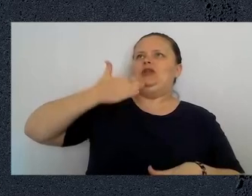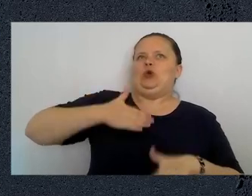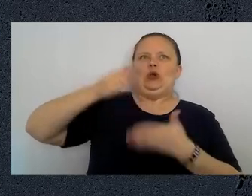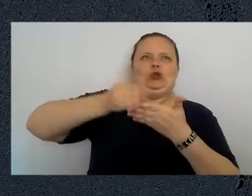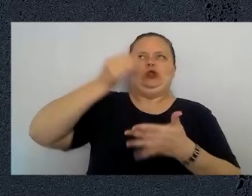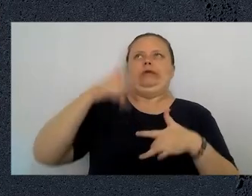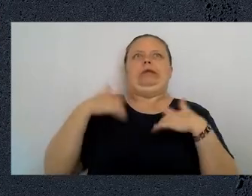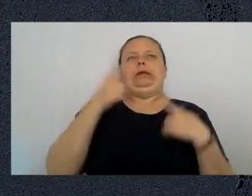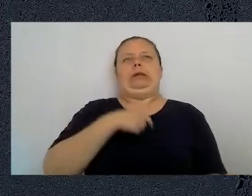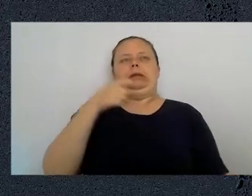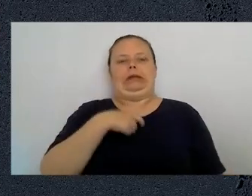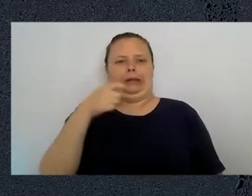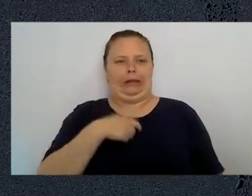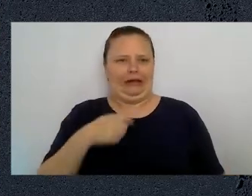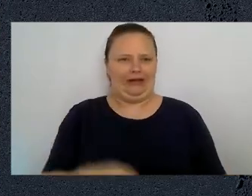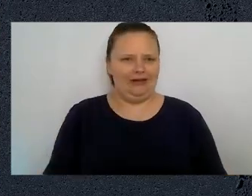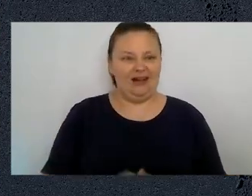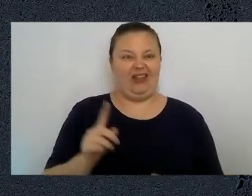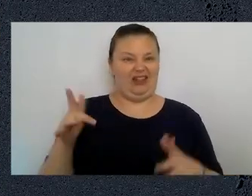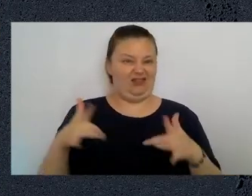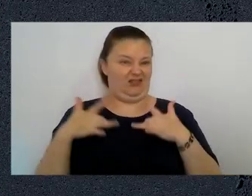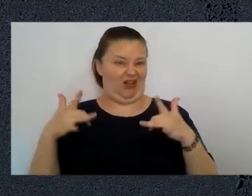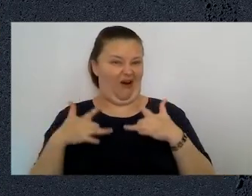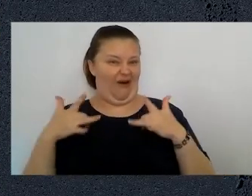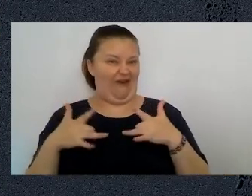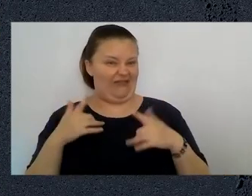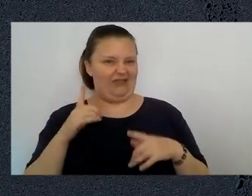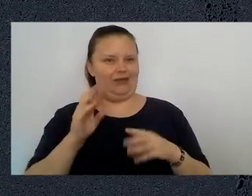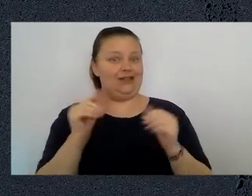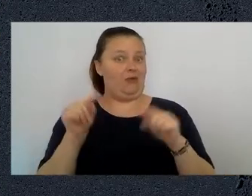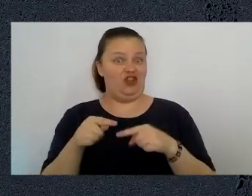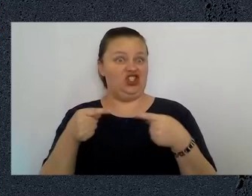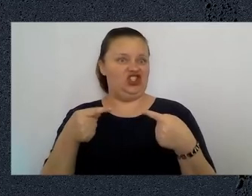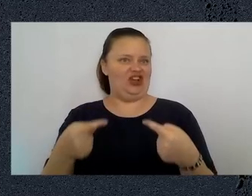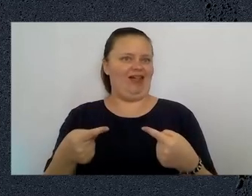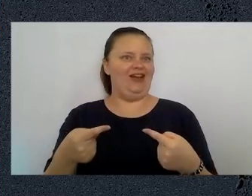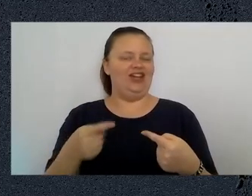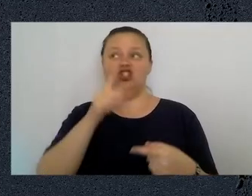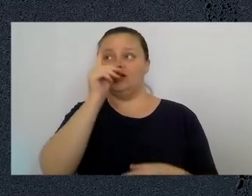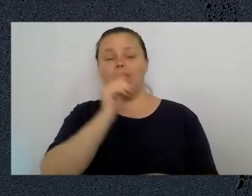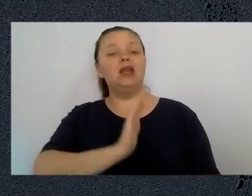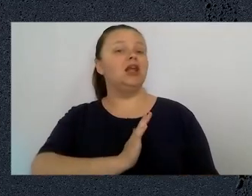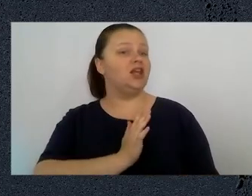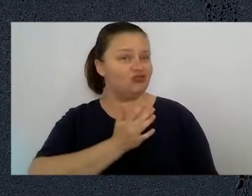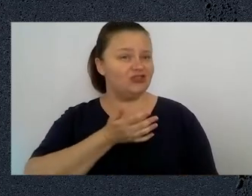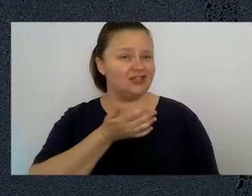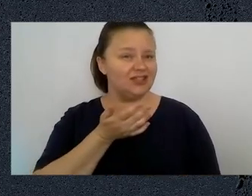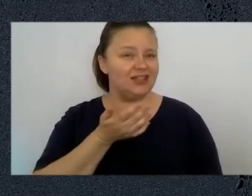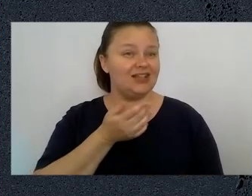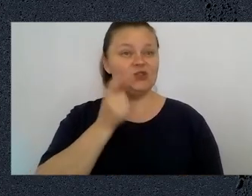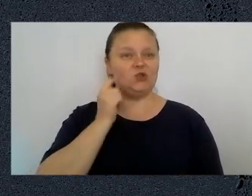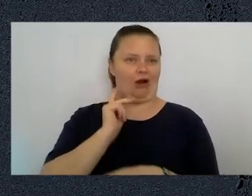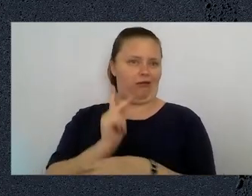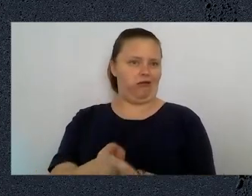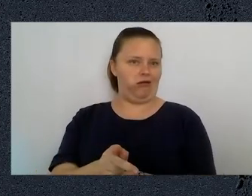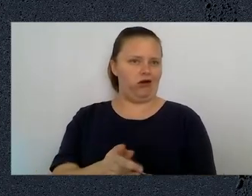do. I wanted to say this is just life. And actually, some of these challenges can be interesting and to overcome. I don't think